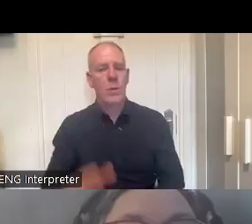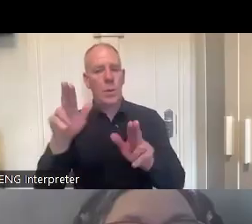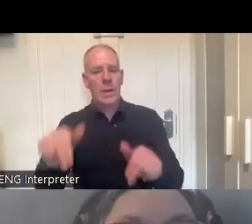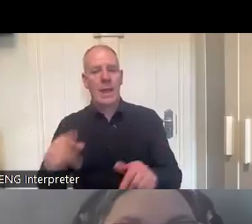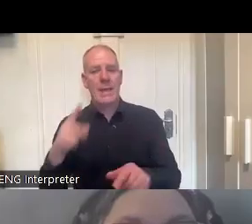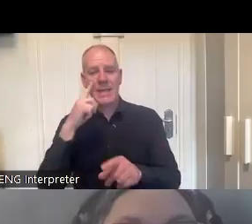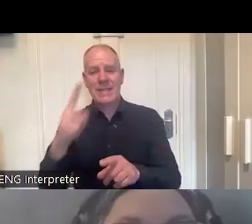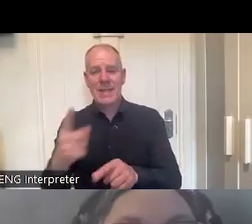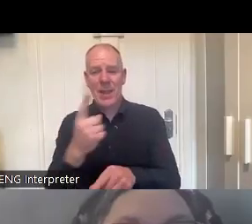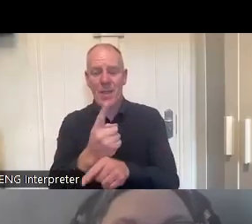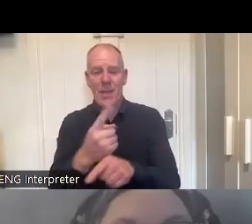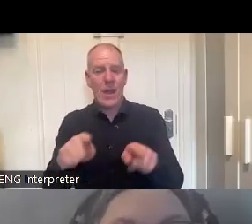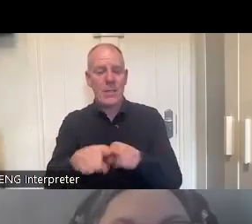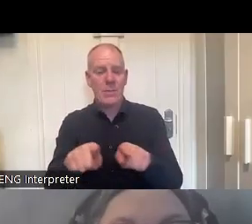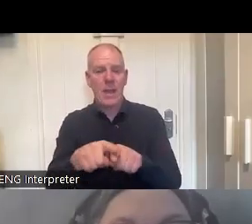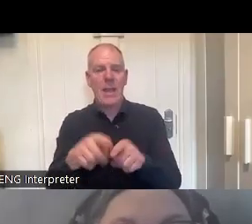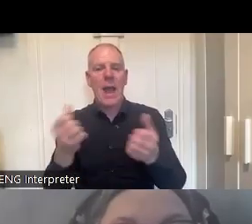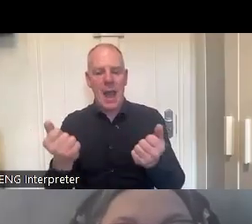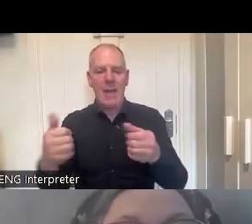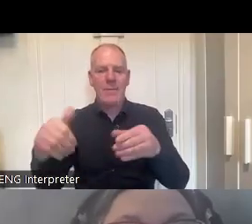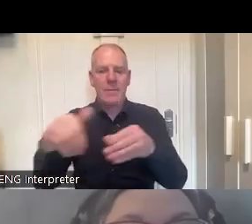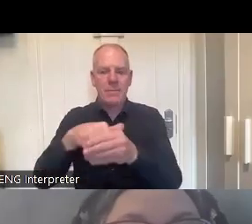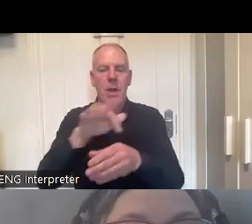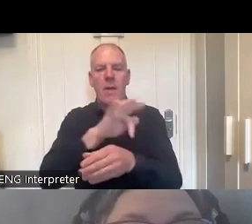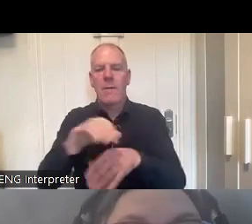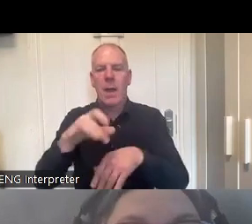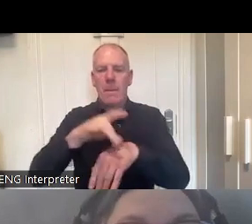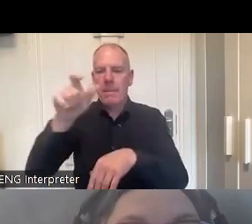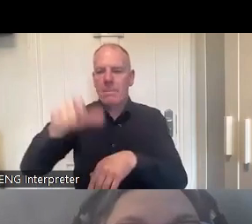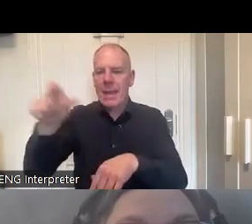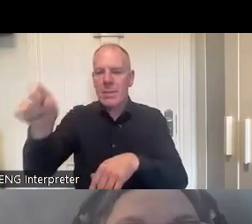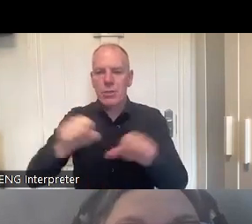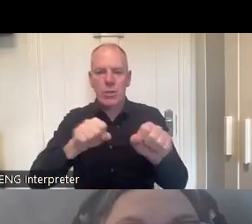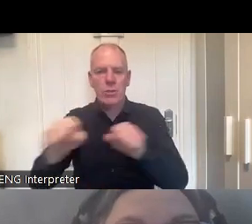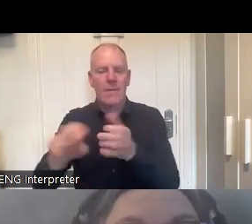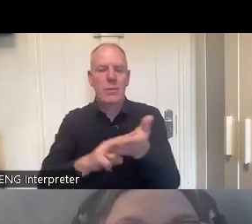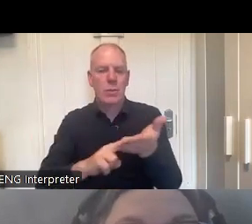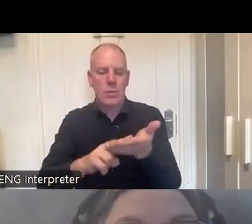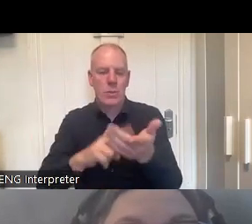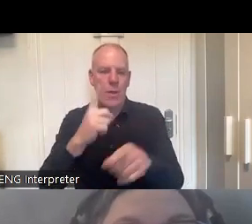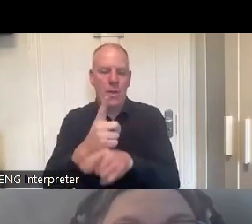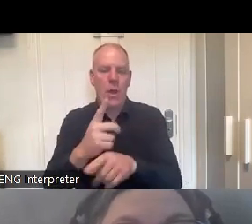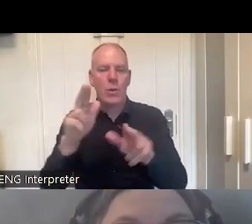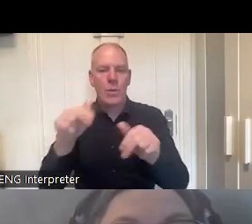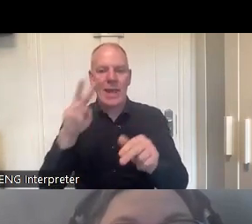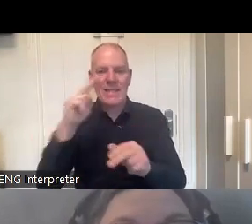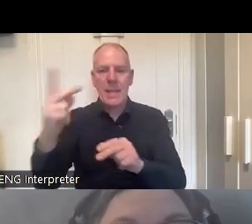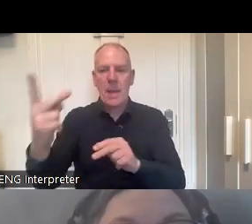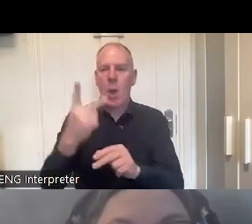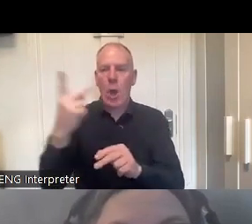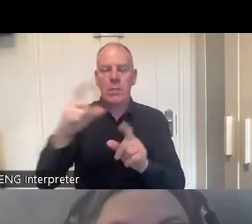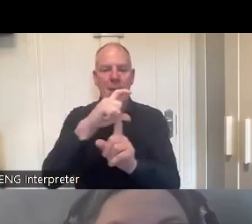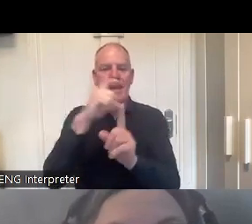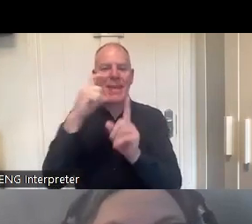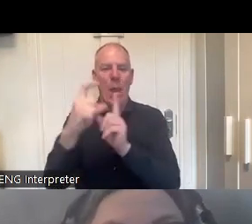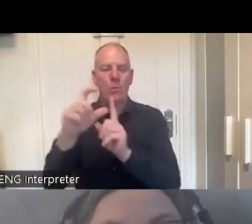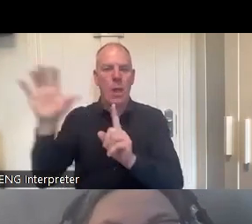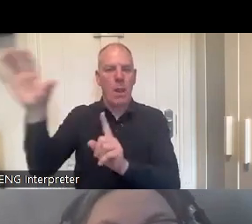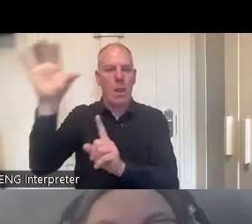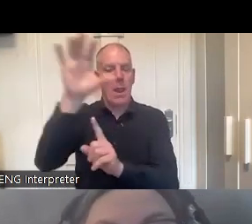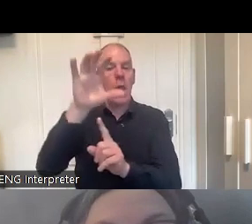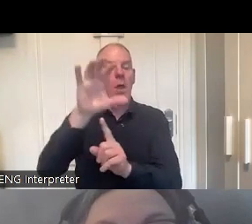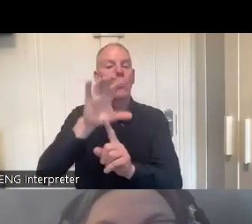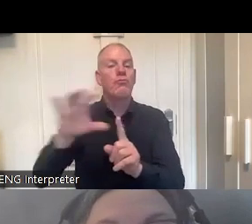patient and service users within this purple box up here. There is to be a partnership council, regional voluntary